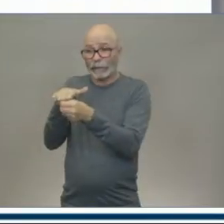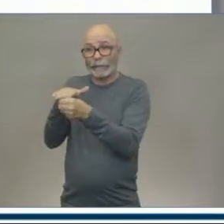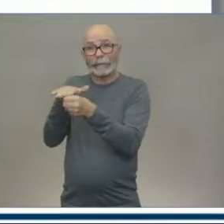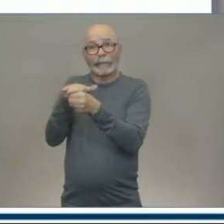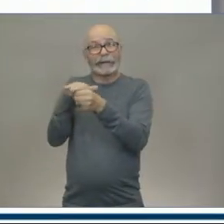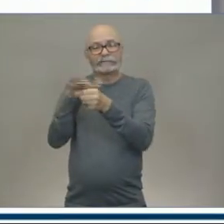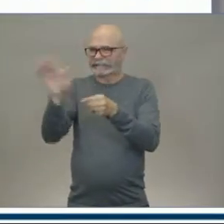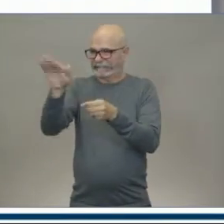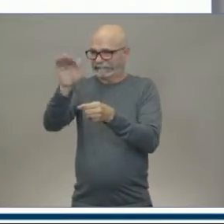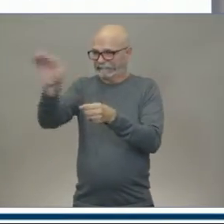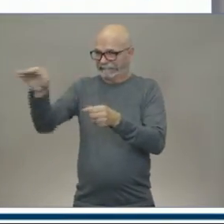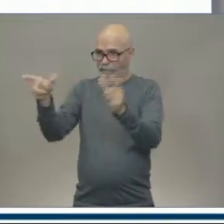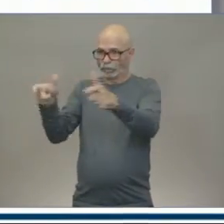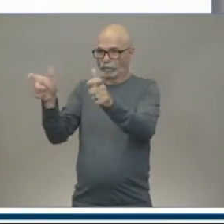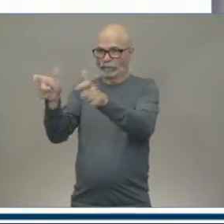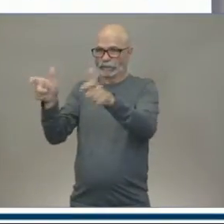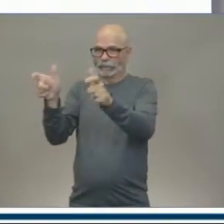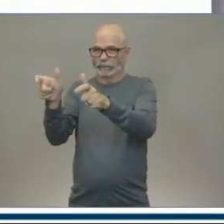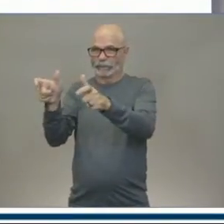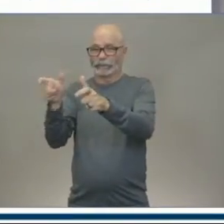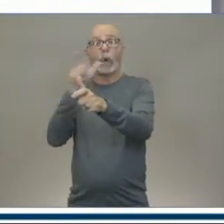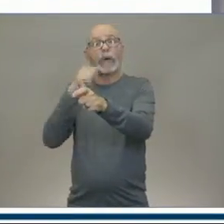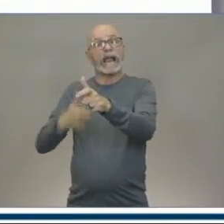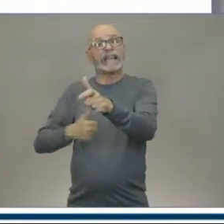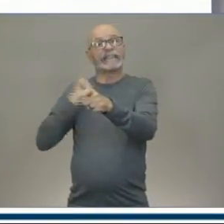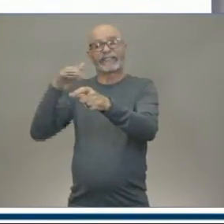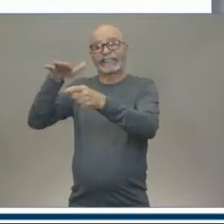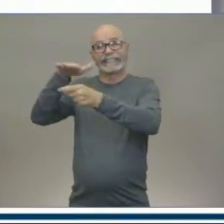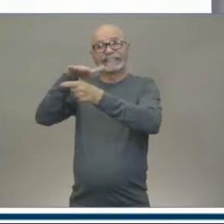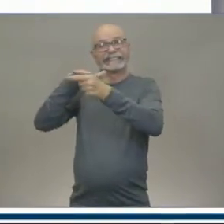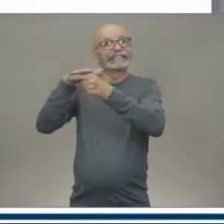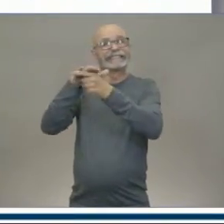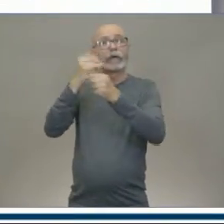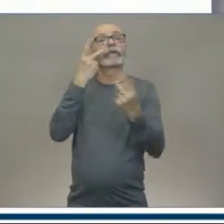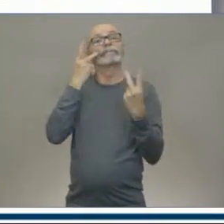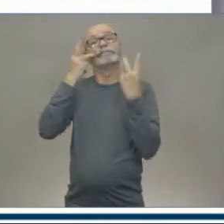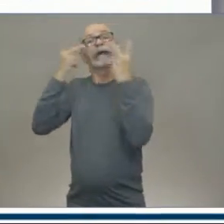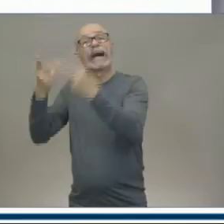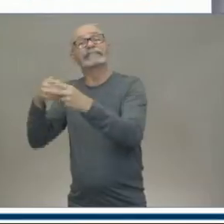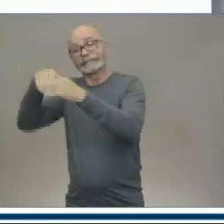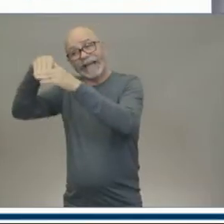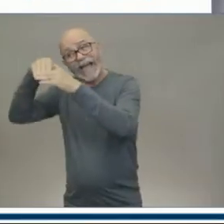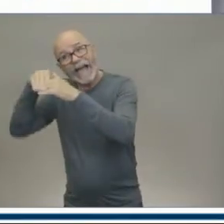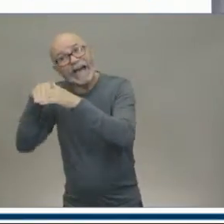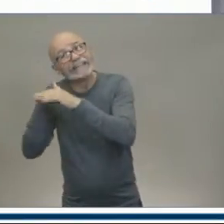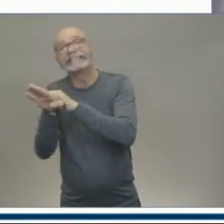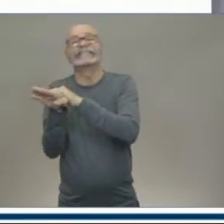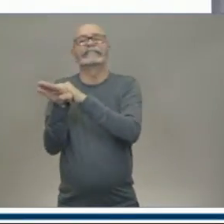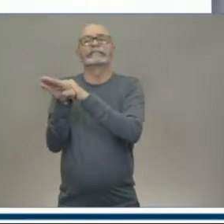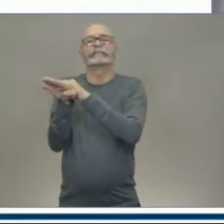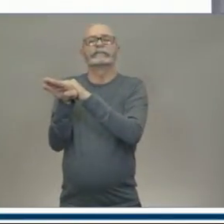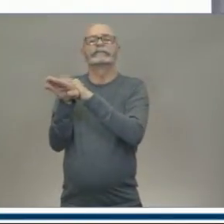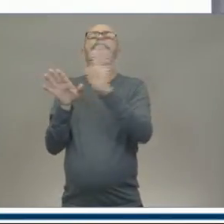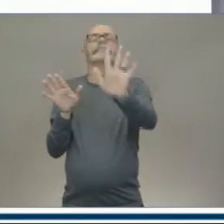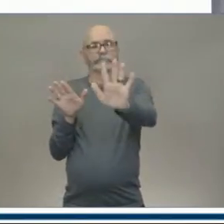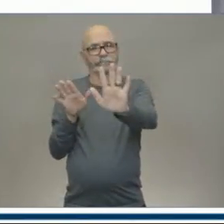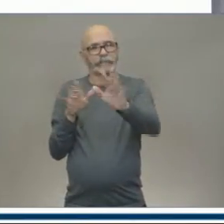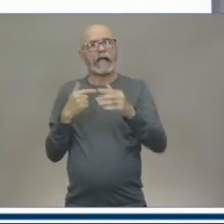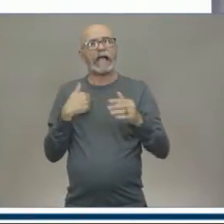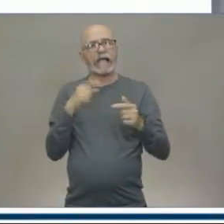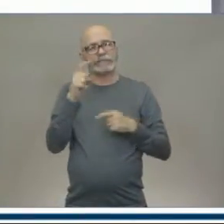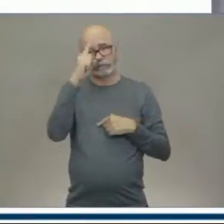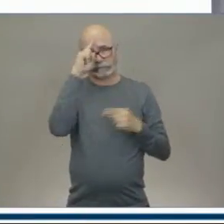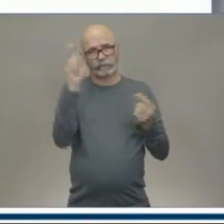People who live in these communities, and those of us actually who come into these communities that Dr. Strang has mentioned we need to take this very